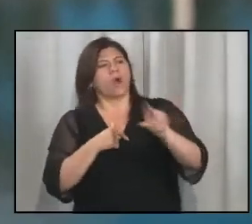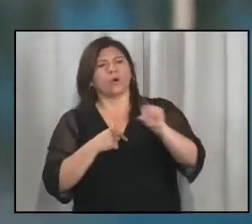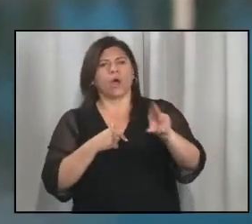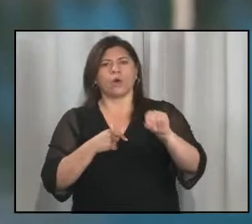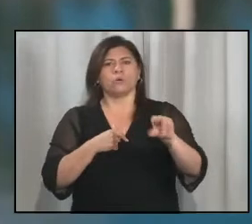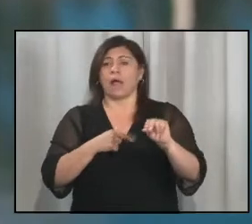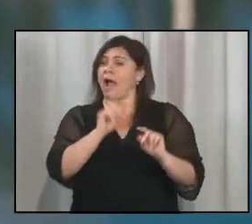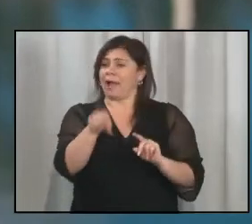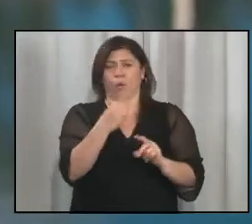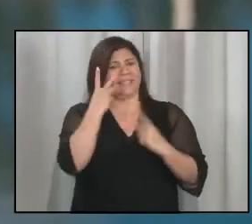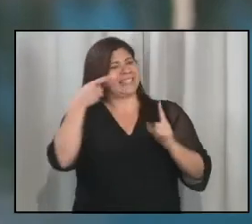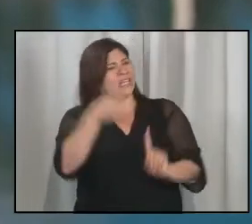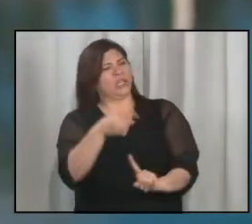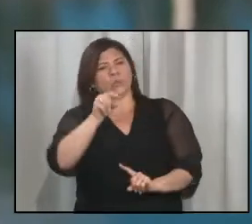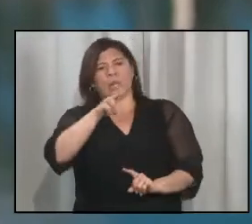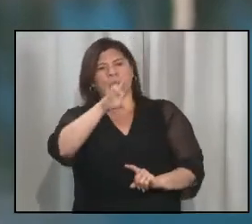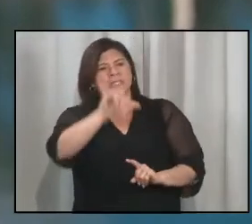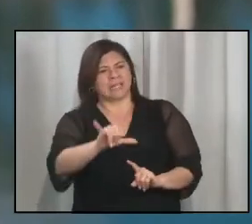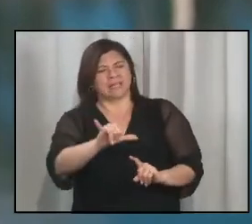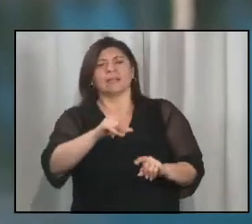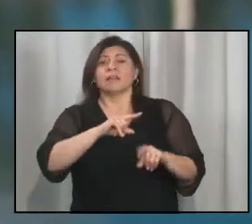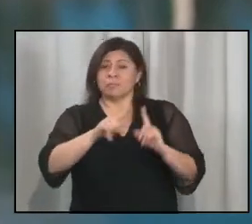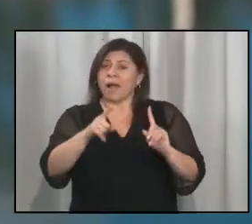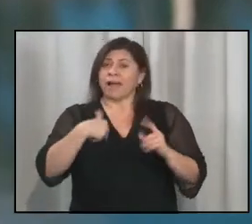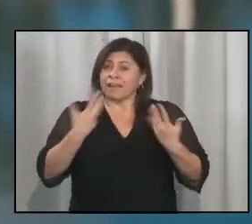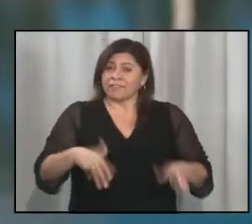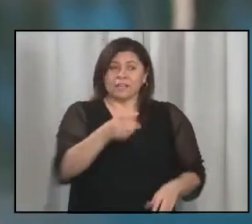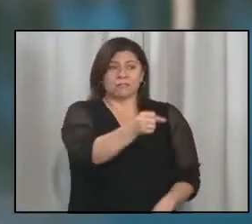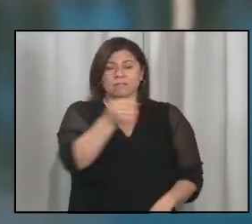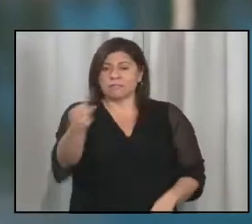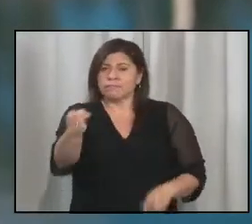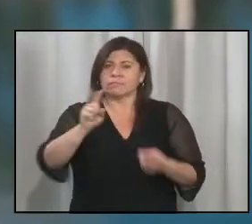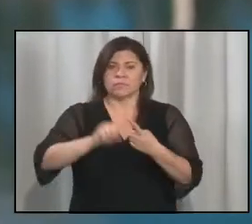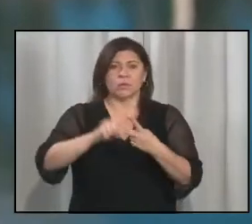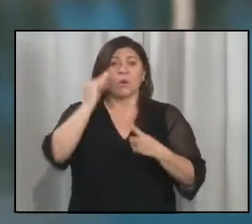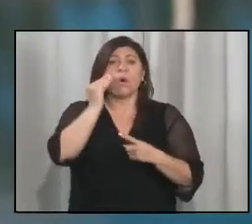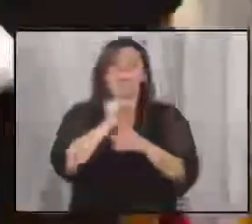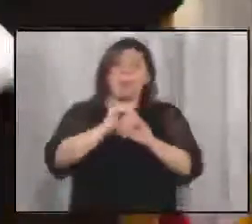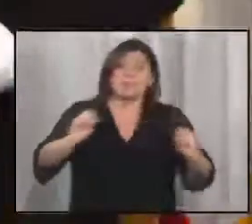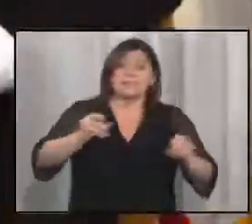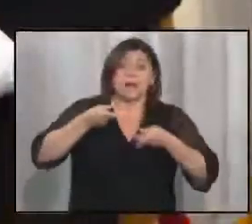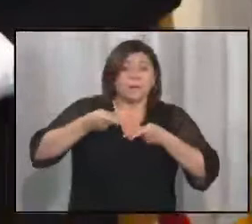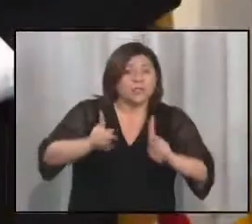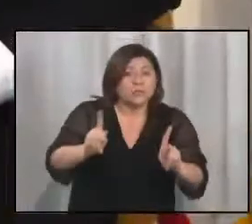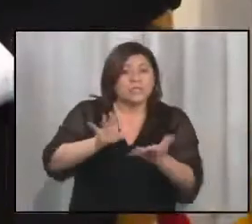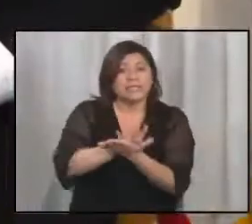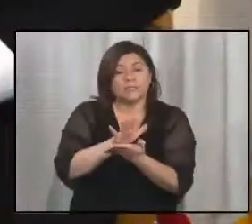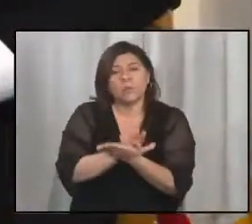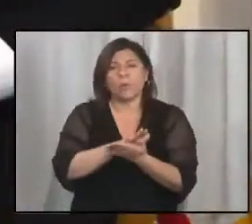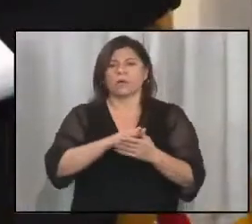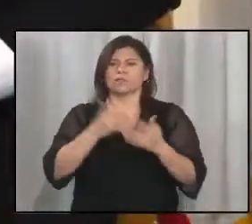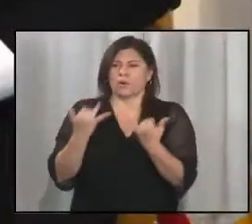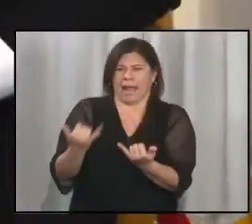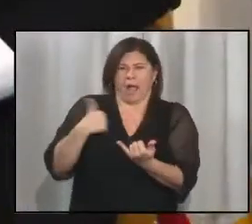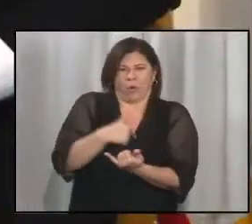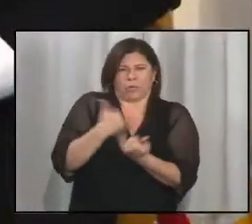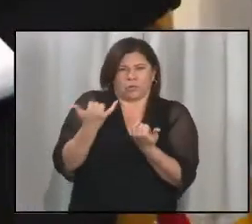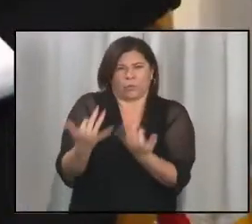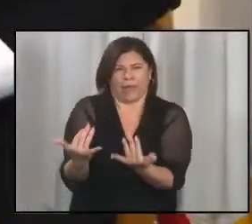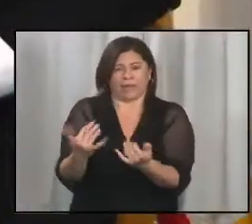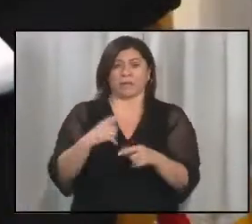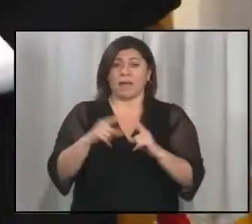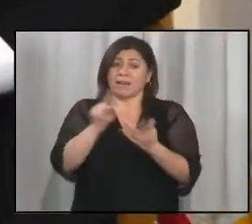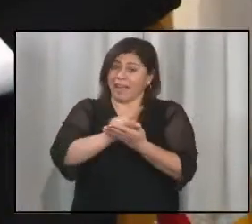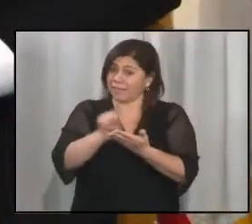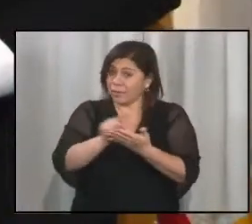you, Lucy. But we have gotten them into our homeless opportunities pool. It's now we're just waiting, but every week